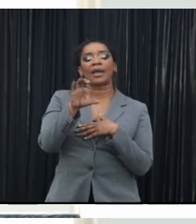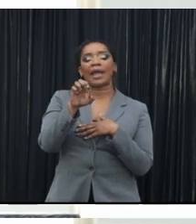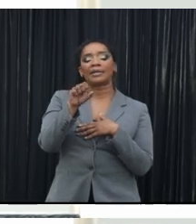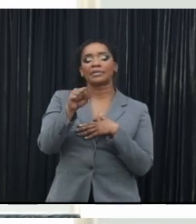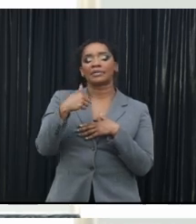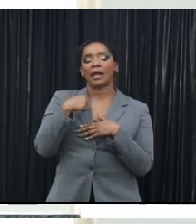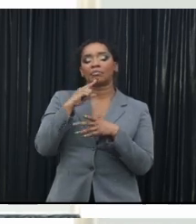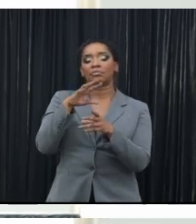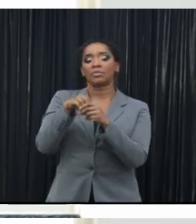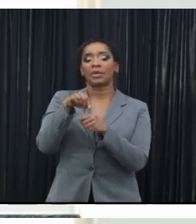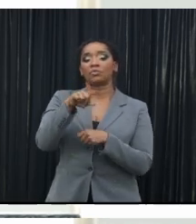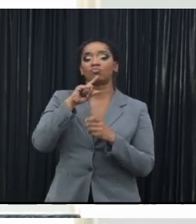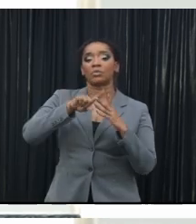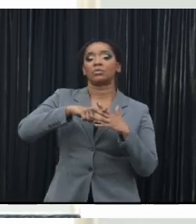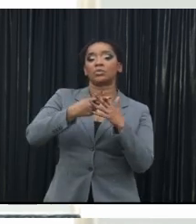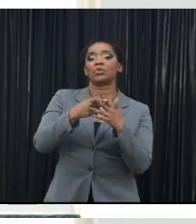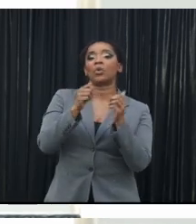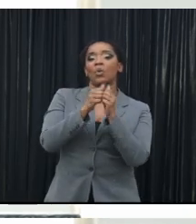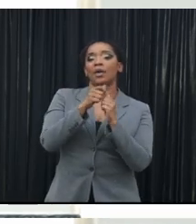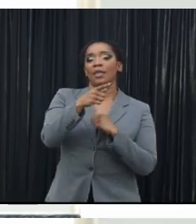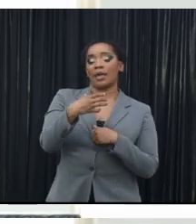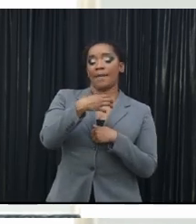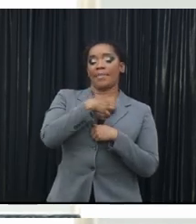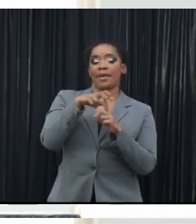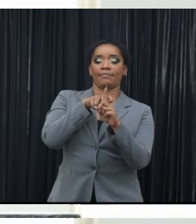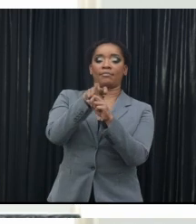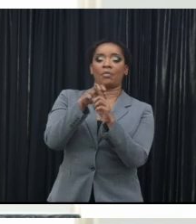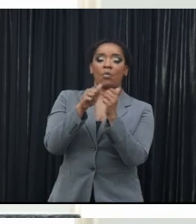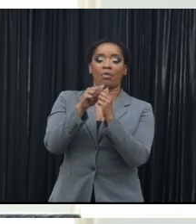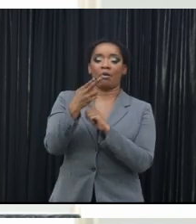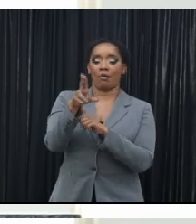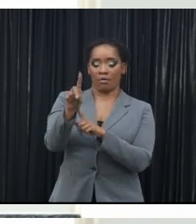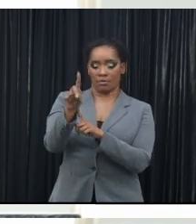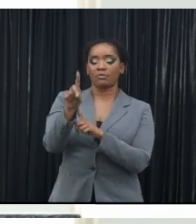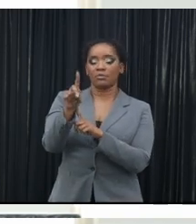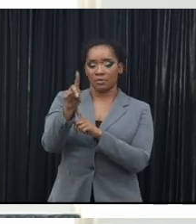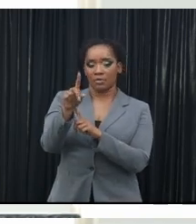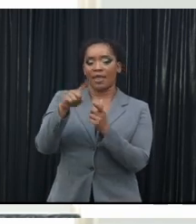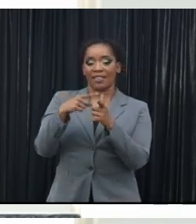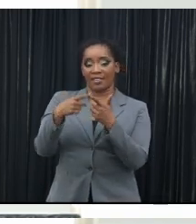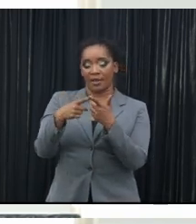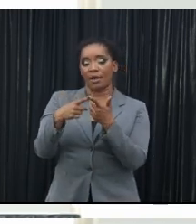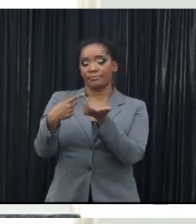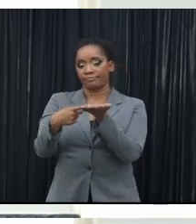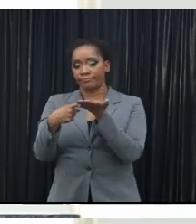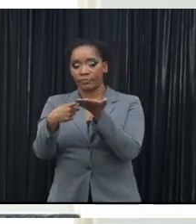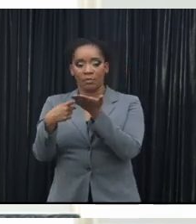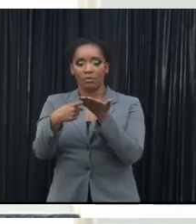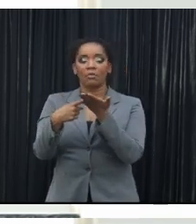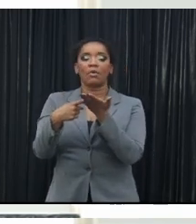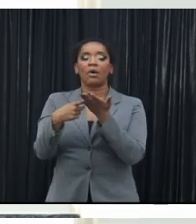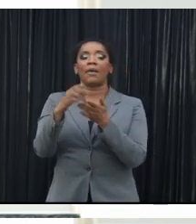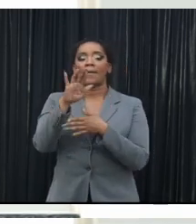that initially it originated with a complaint with HUD, and then it was litigated by the Department of Justice, so